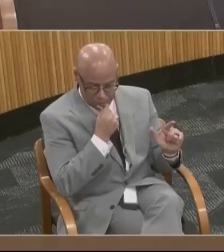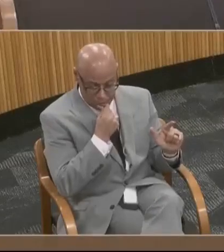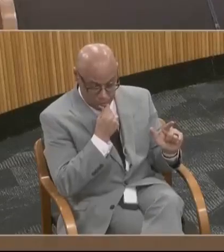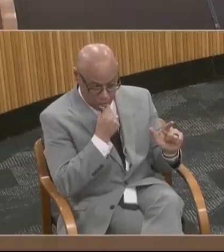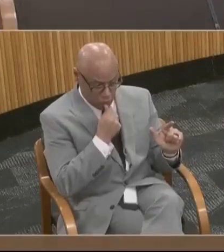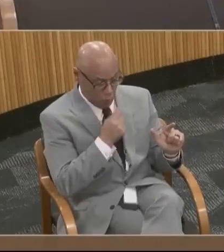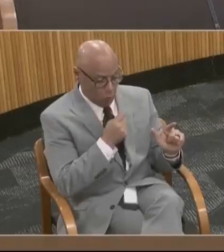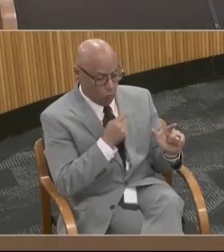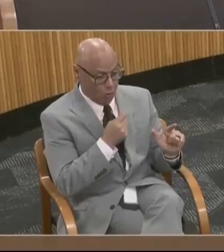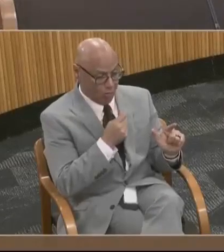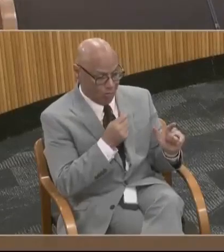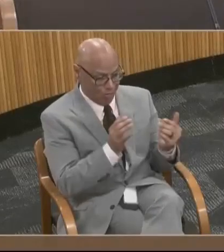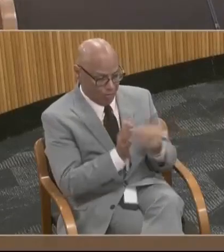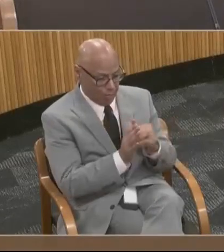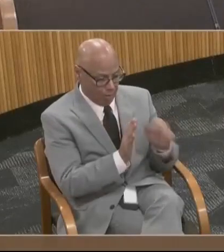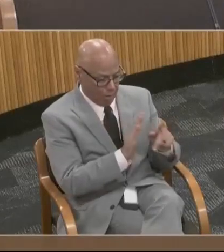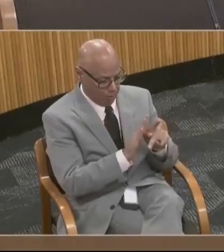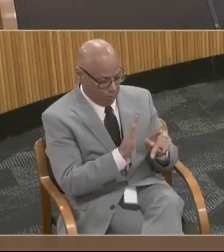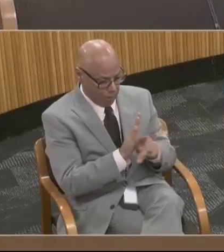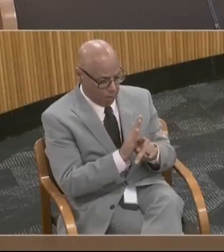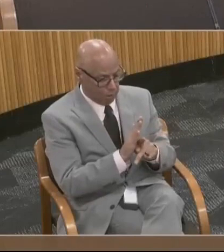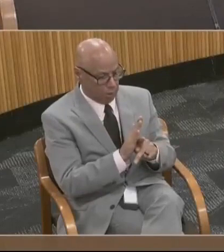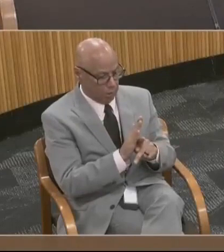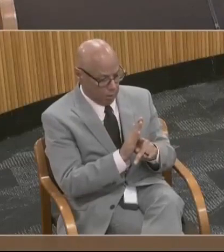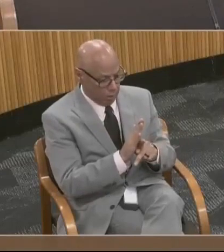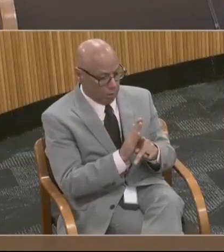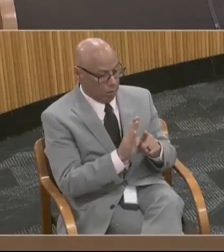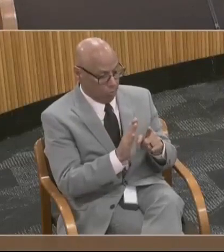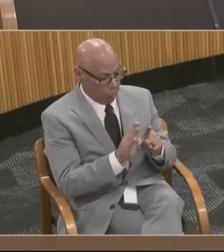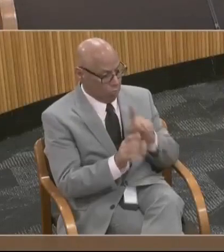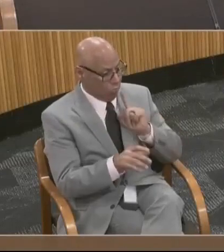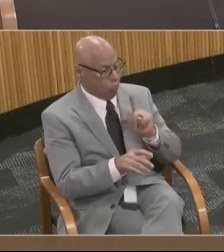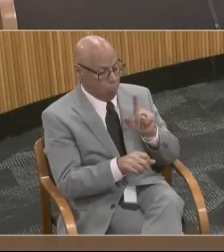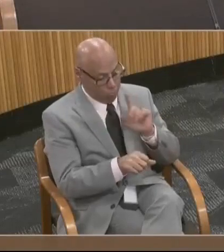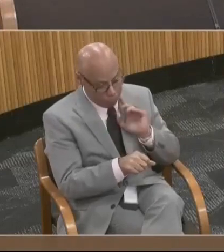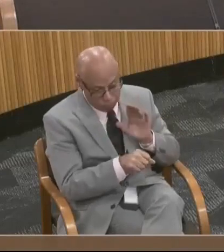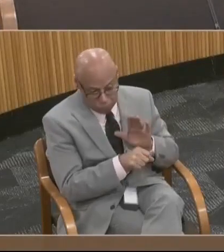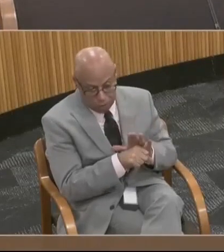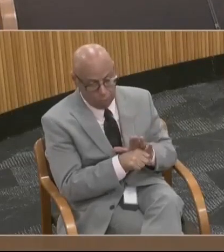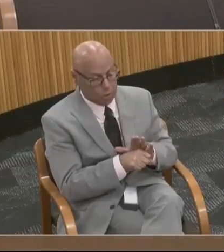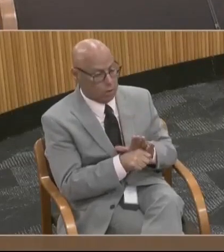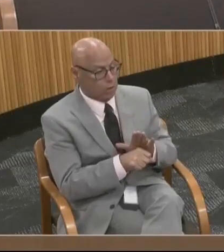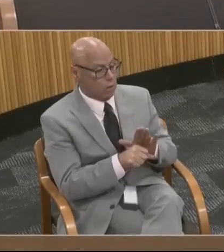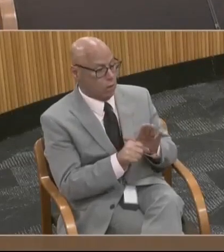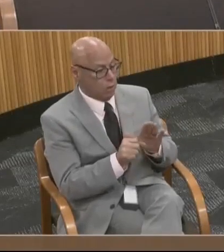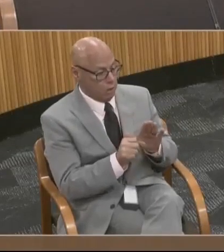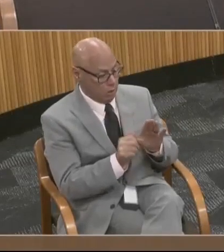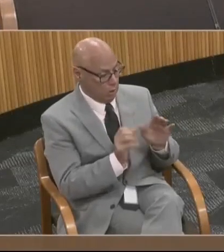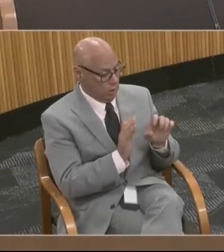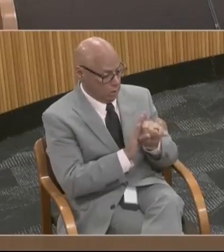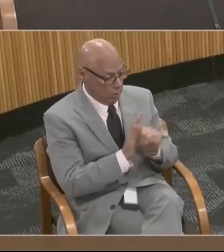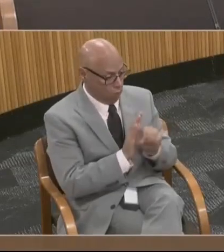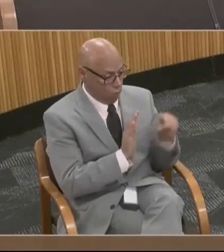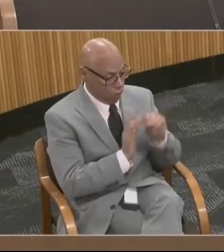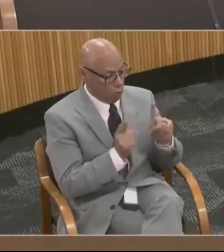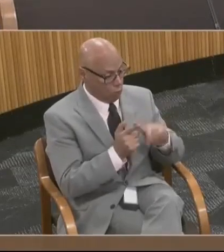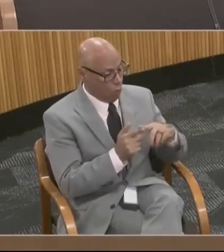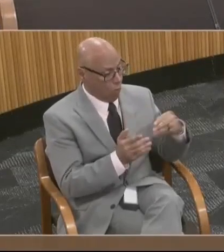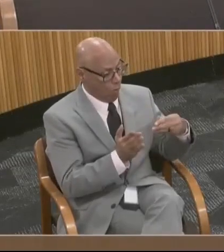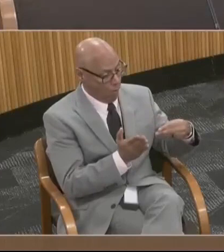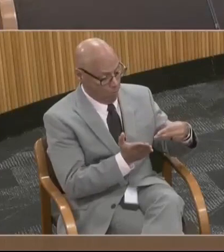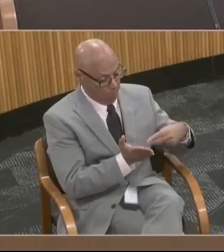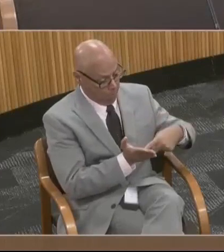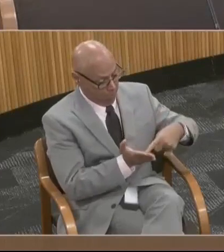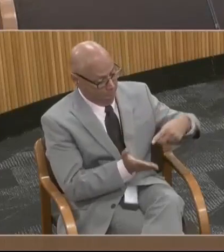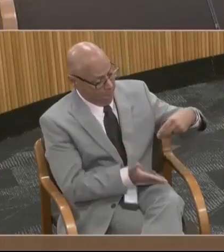The policy commits state of Oregon and its taxpayers to reimburse travel that I just